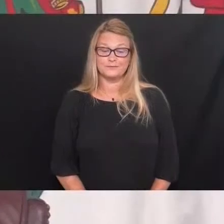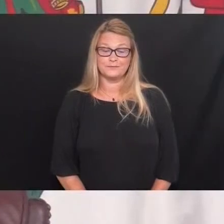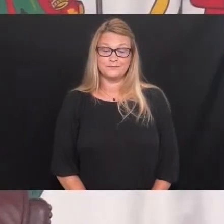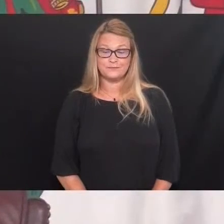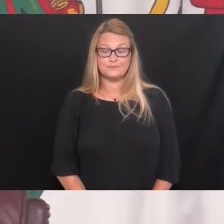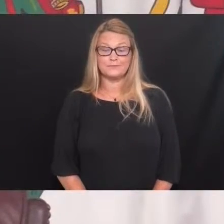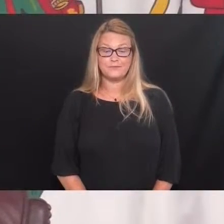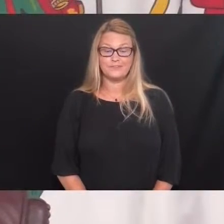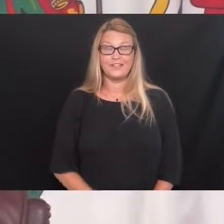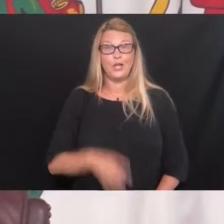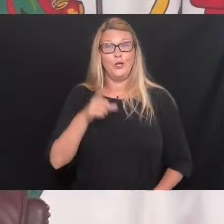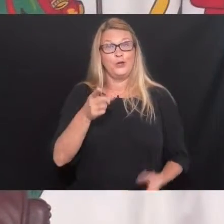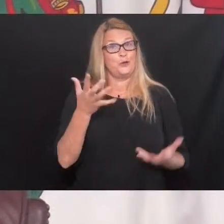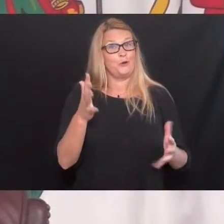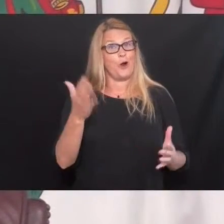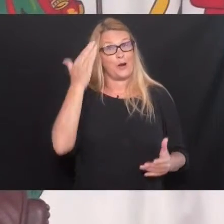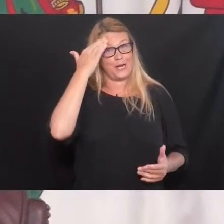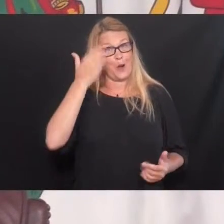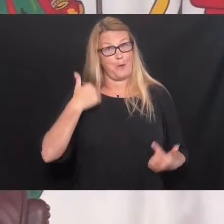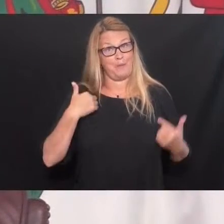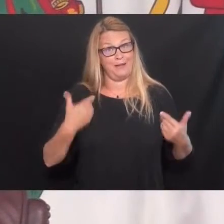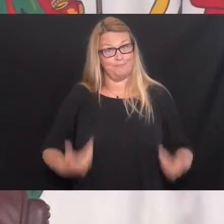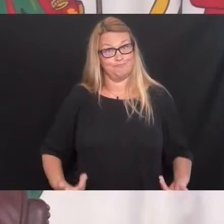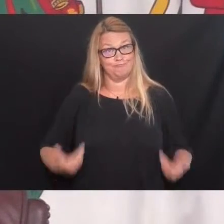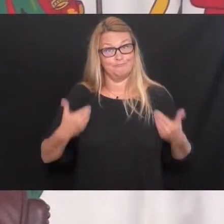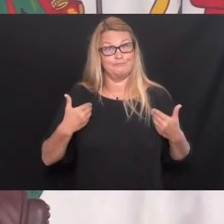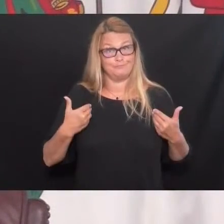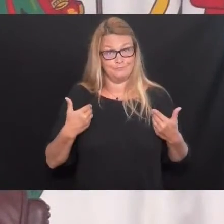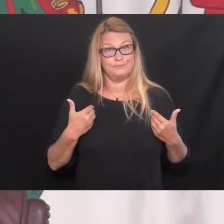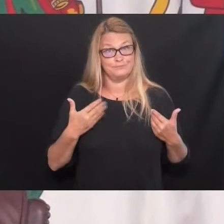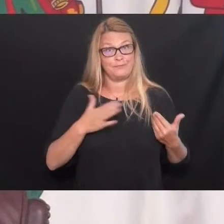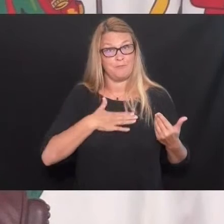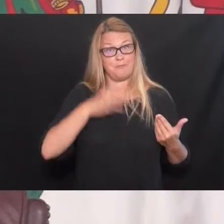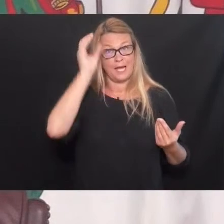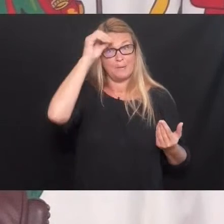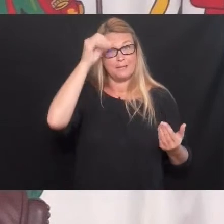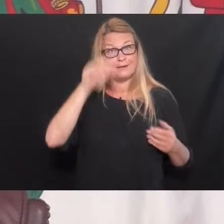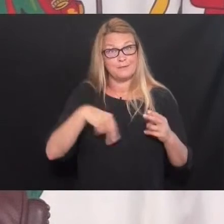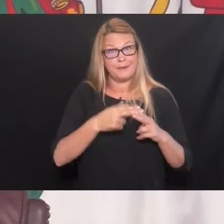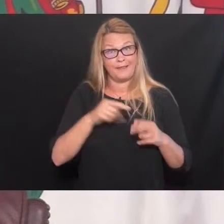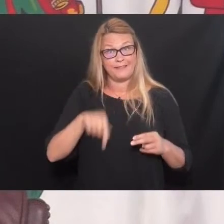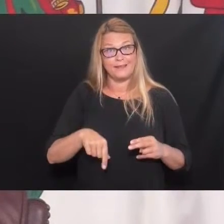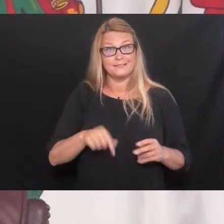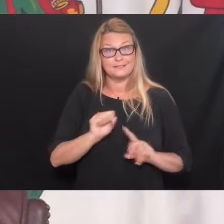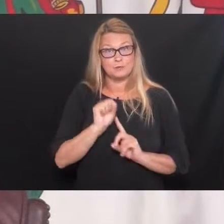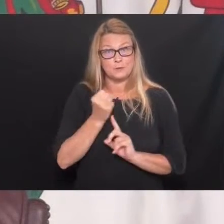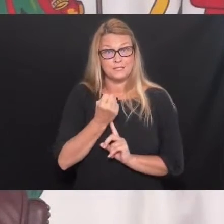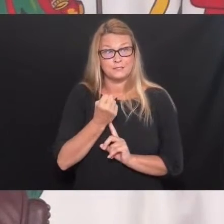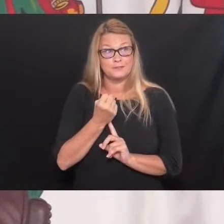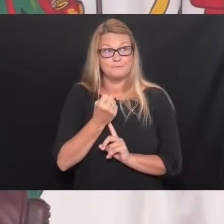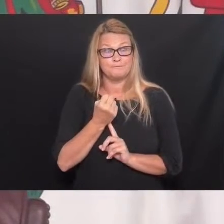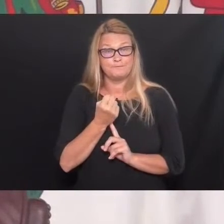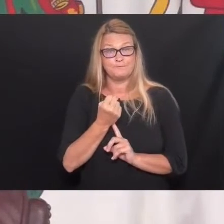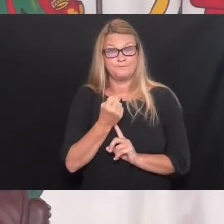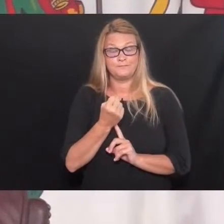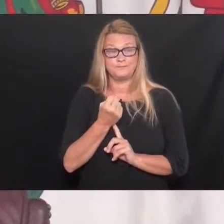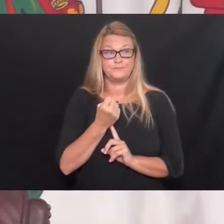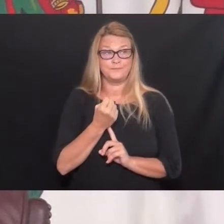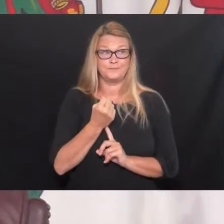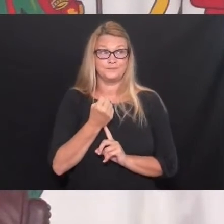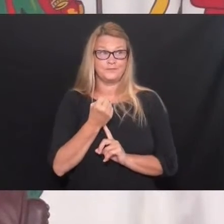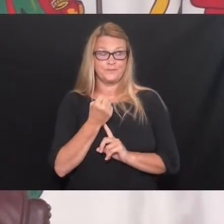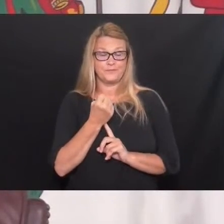you know me well enough to know just where I stand. I stand just in this position.